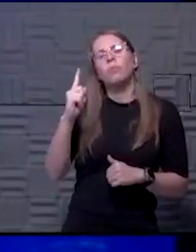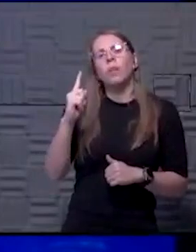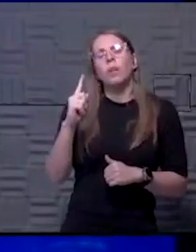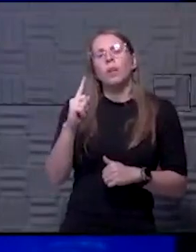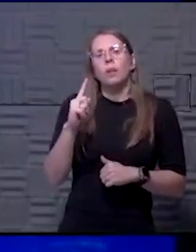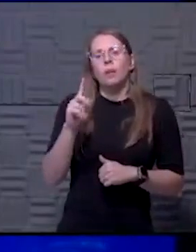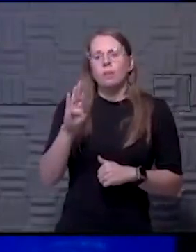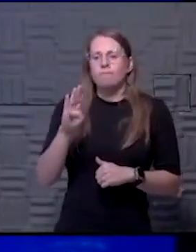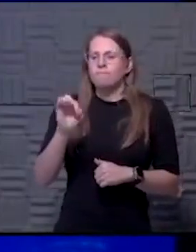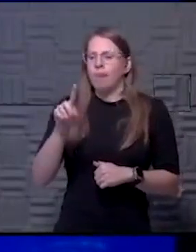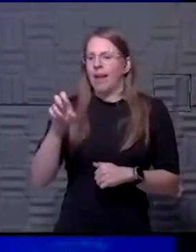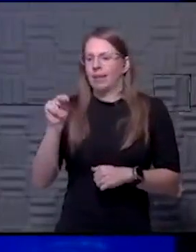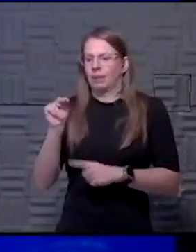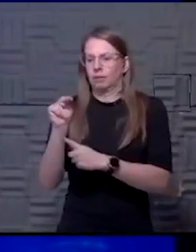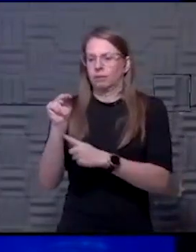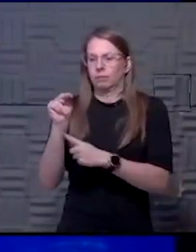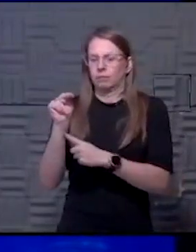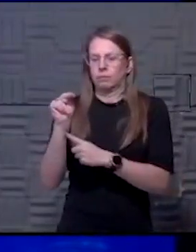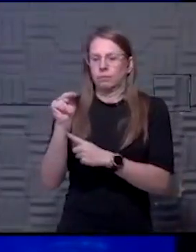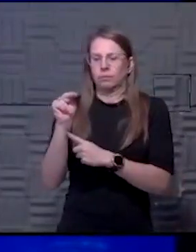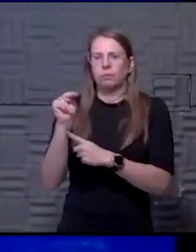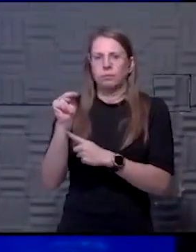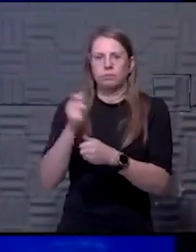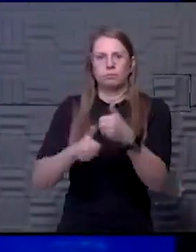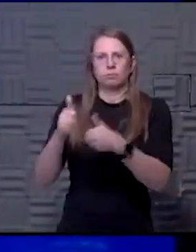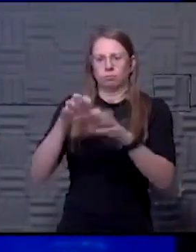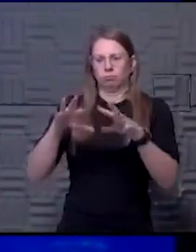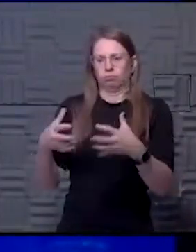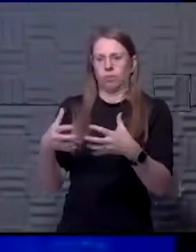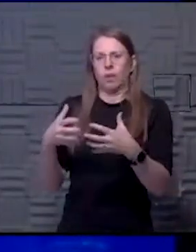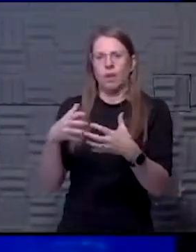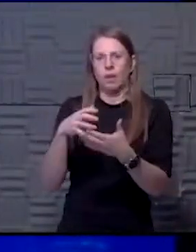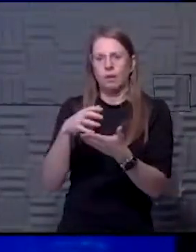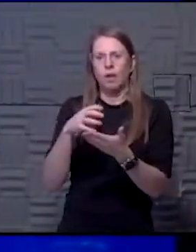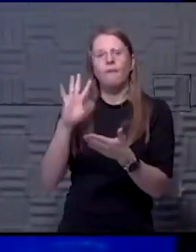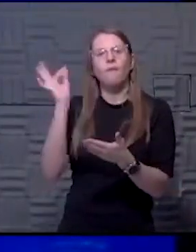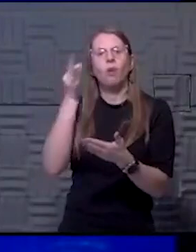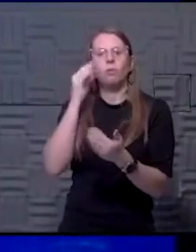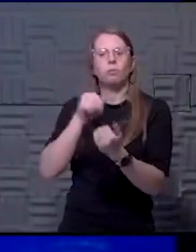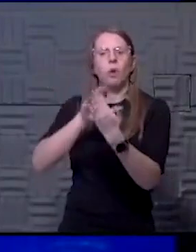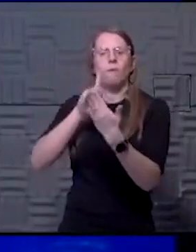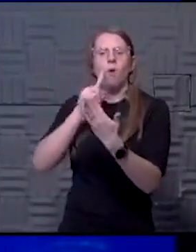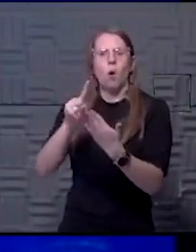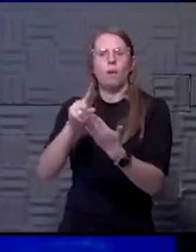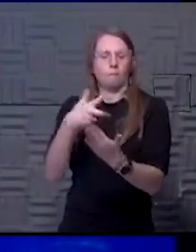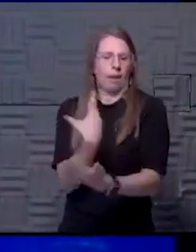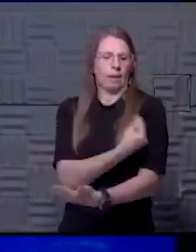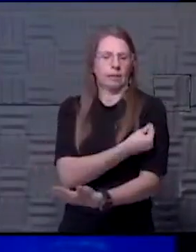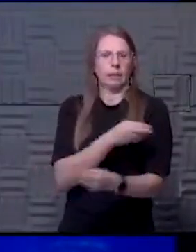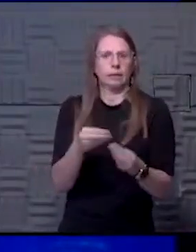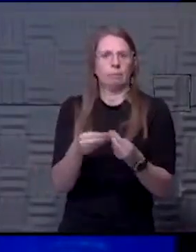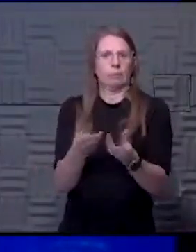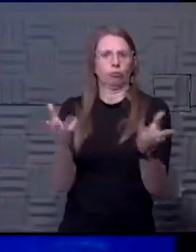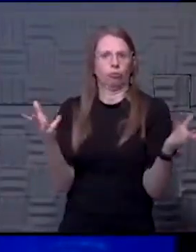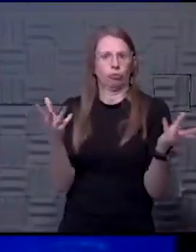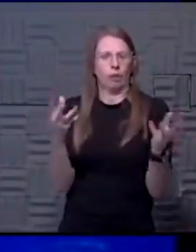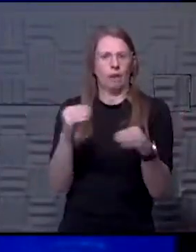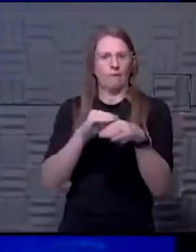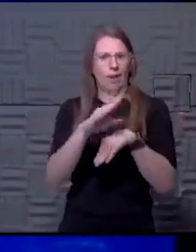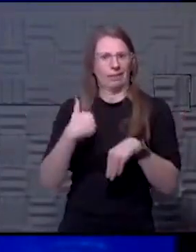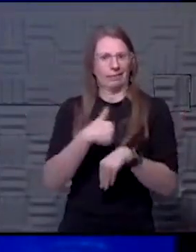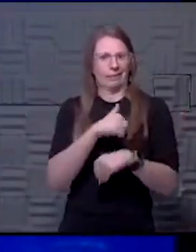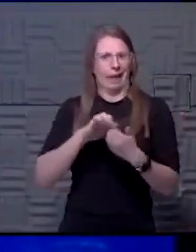Biden administration was talked about a little more of a federal and centralized approach to vaccine administration? How do you think that's going to affect us? Dr.